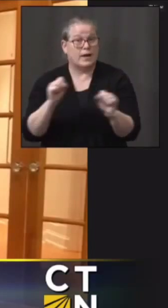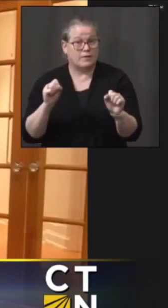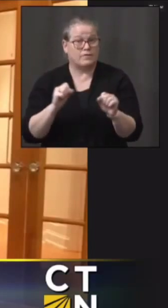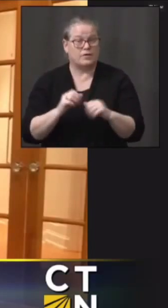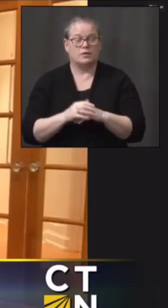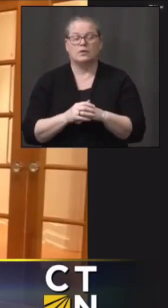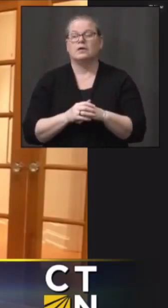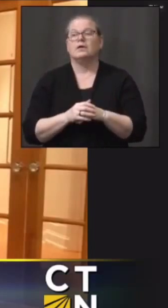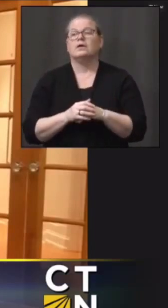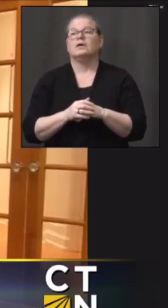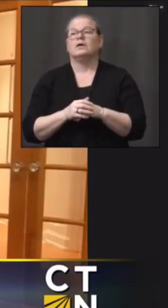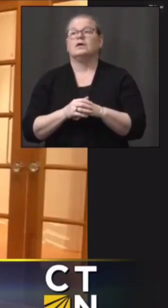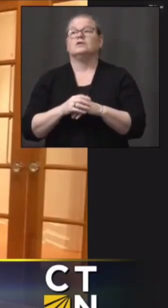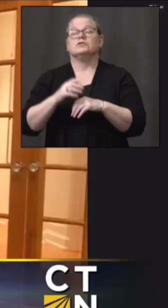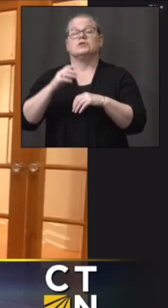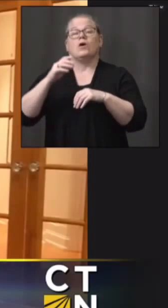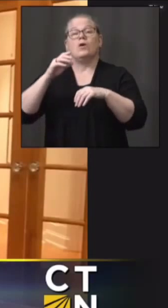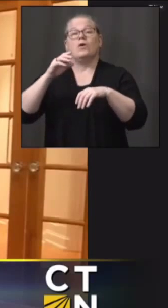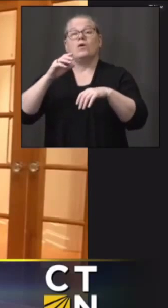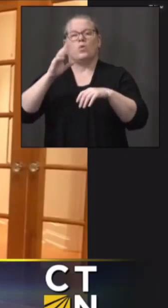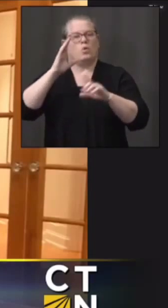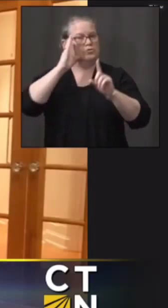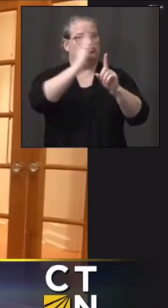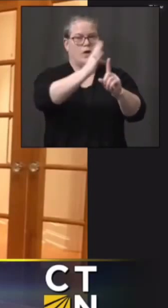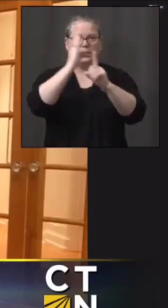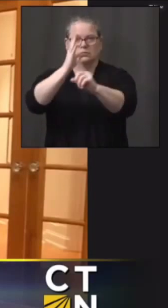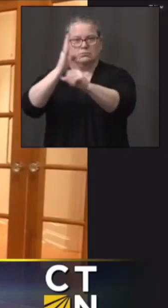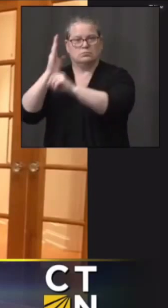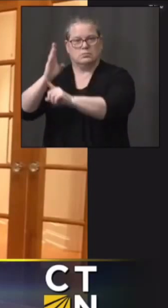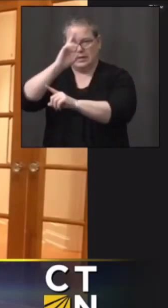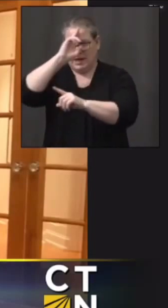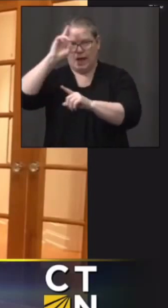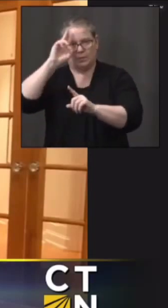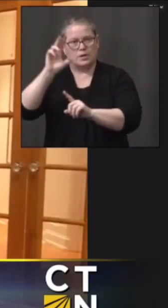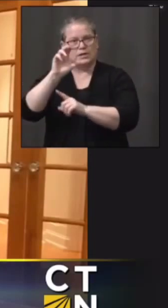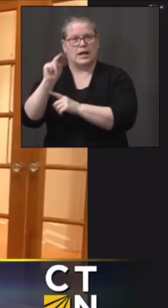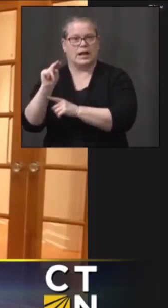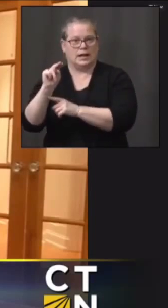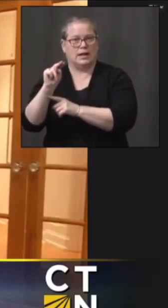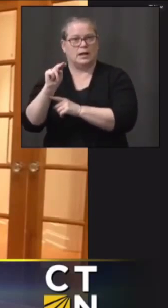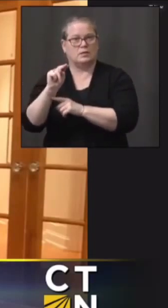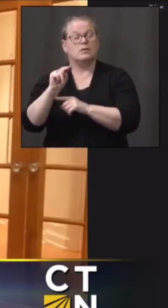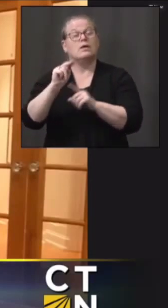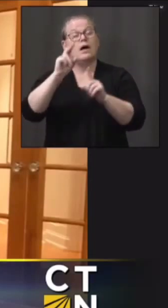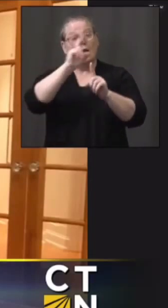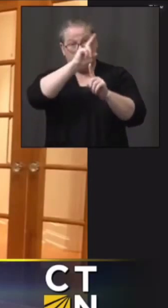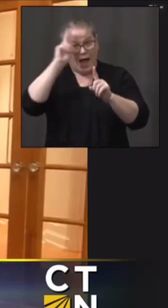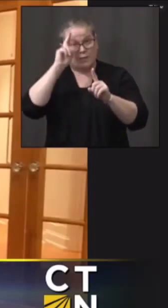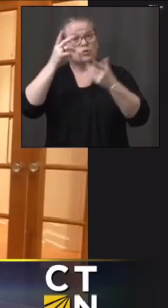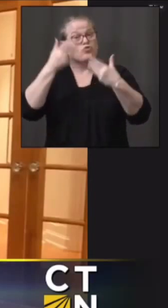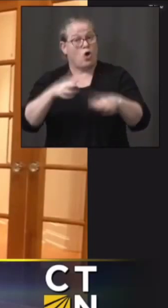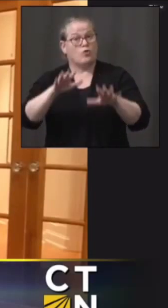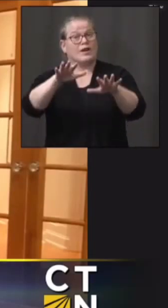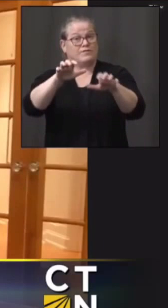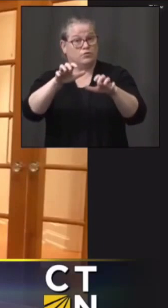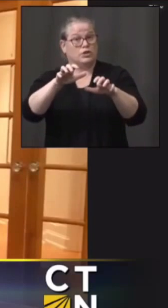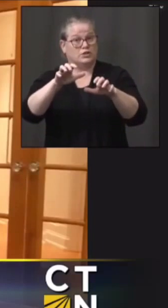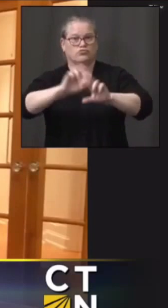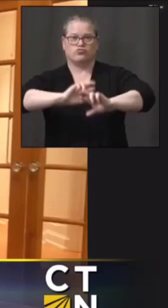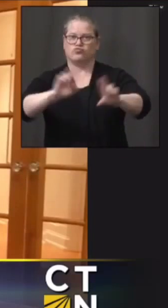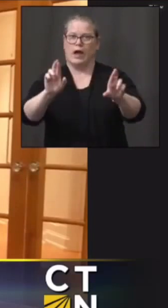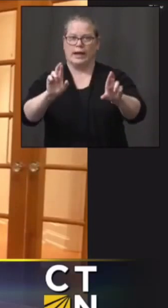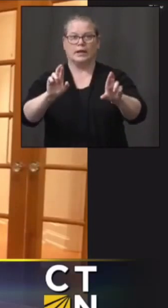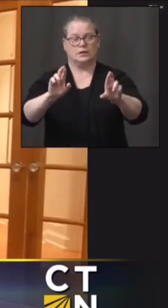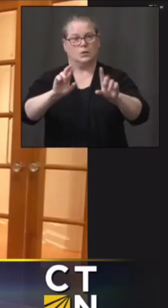go directly to the hospitals in Connecticut that have the ultra low temperature freezers for this first week's shipment. We're